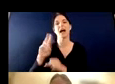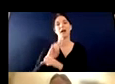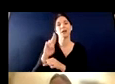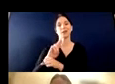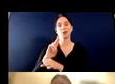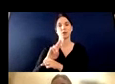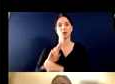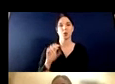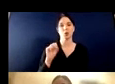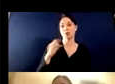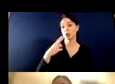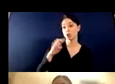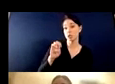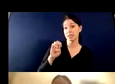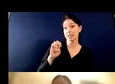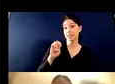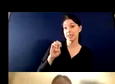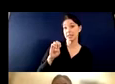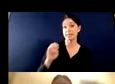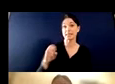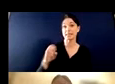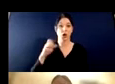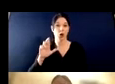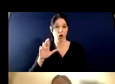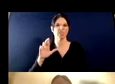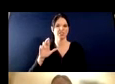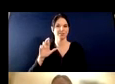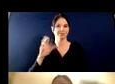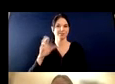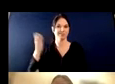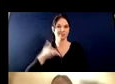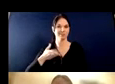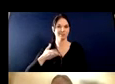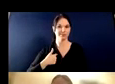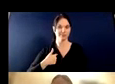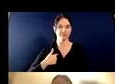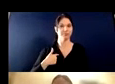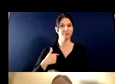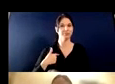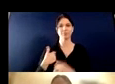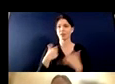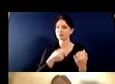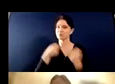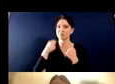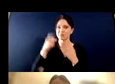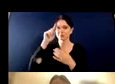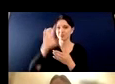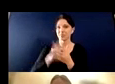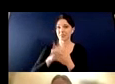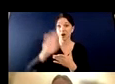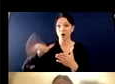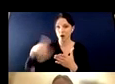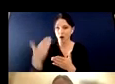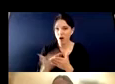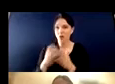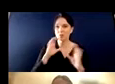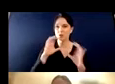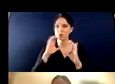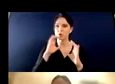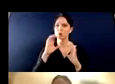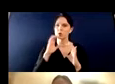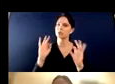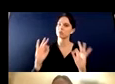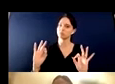hers. I strongly believe that all communication is good communication, regardless of